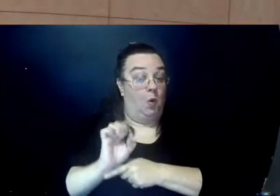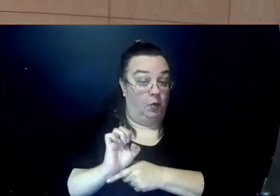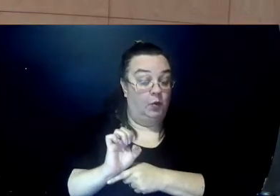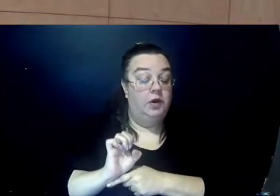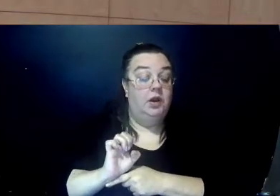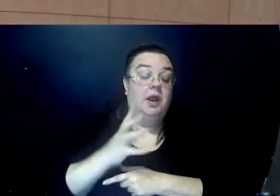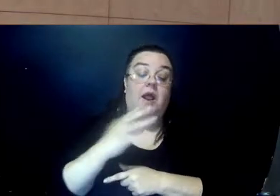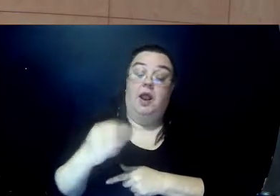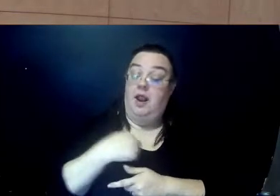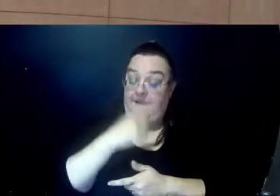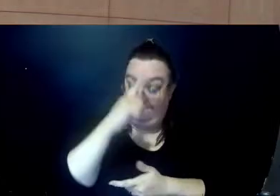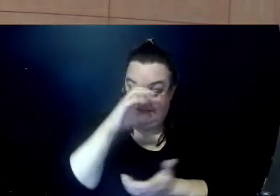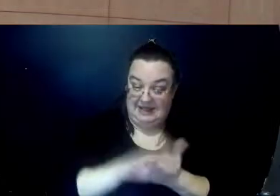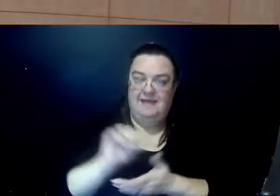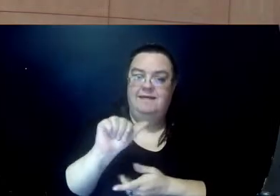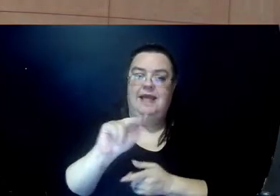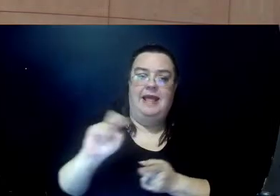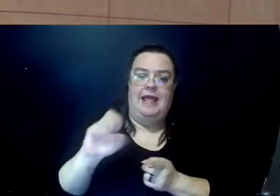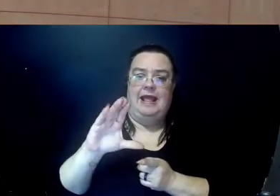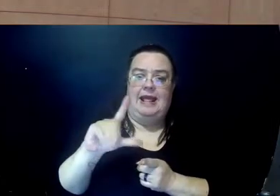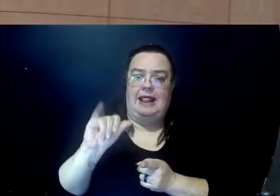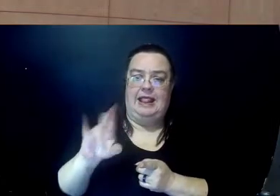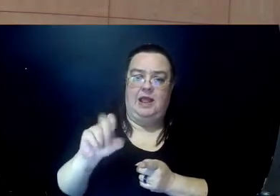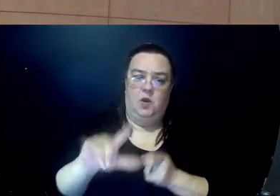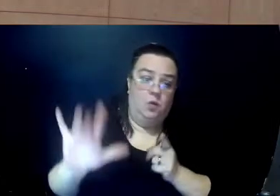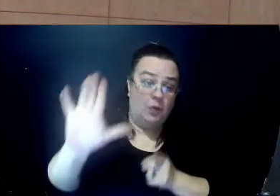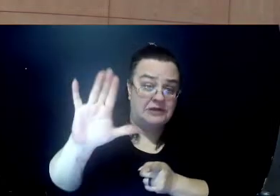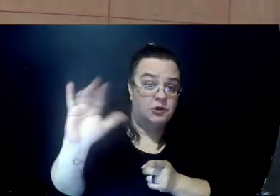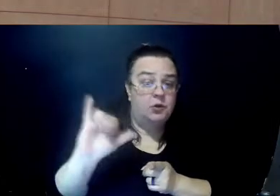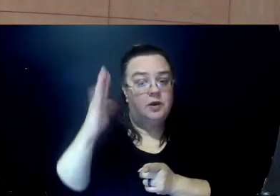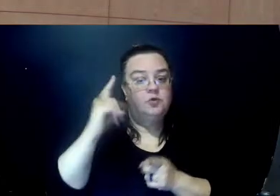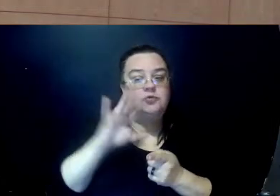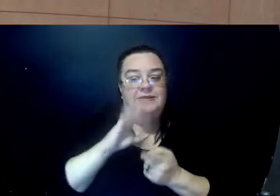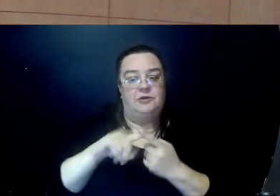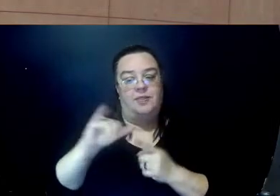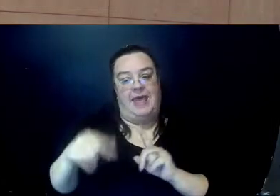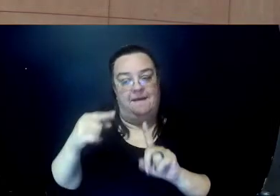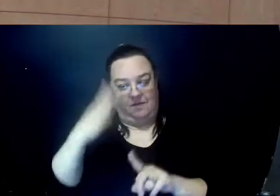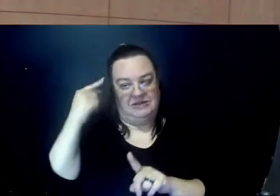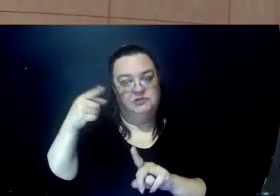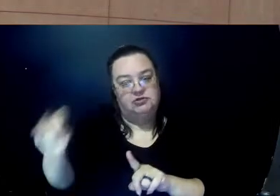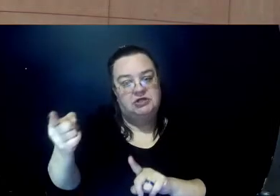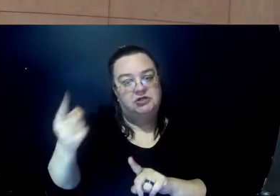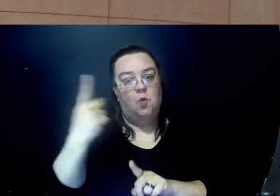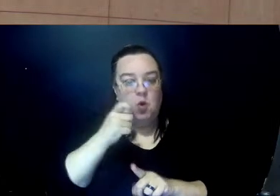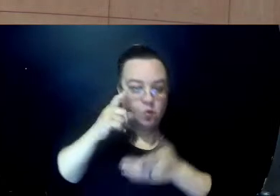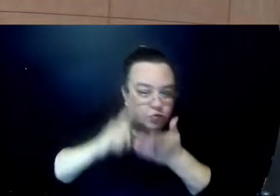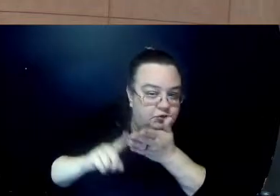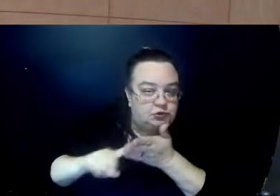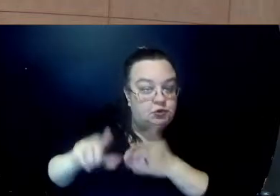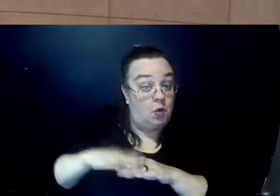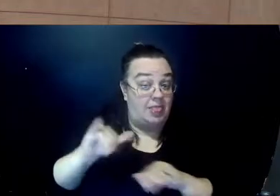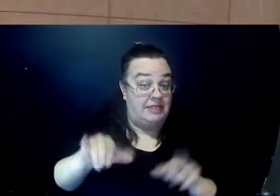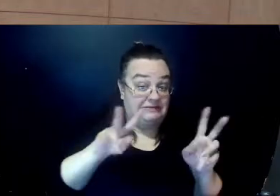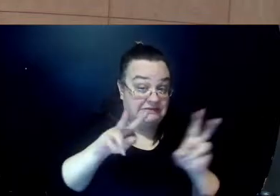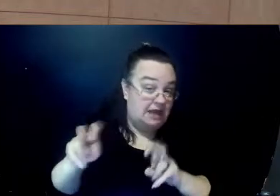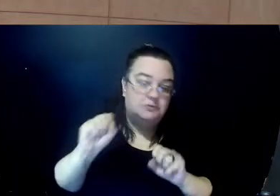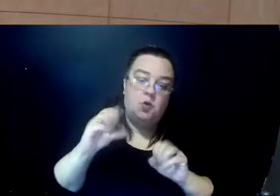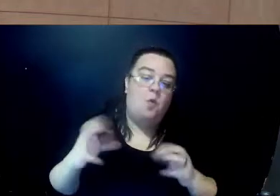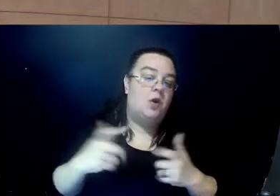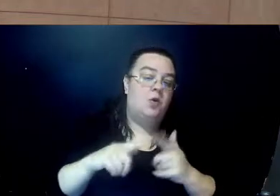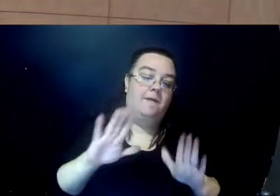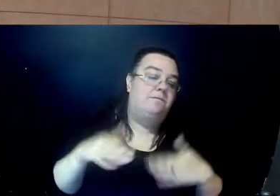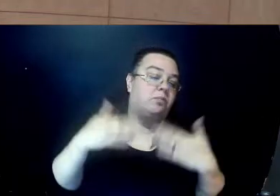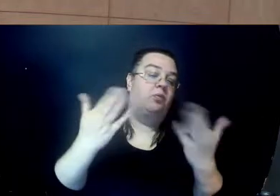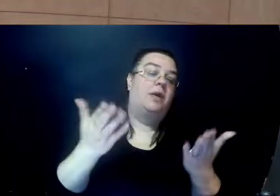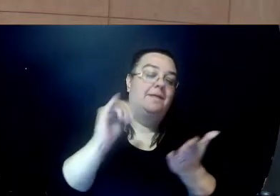And I believe Ann Claire has her hand raised to probably speak to that point because she is the one who has researched this topic. So just wanted to bring that up as